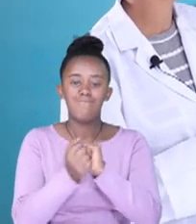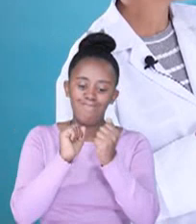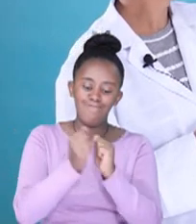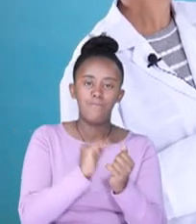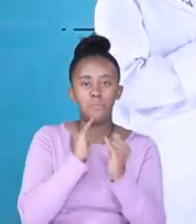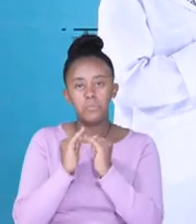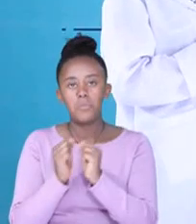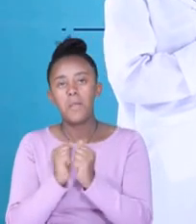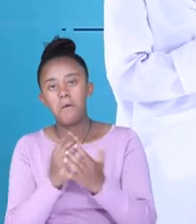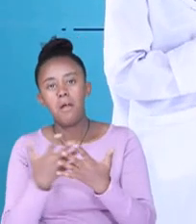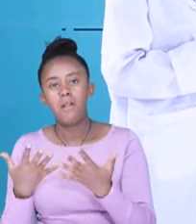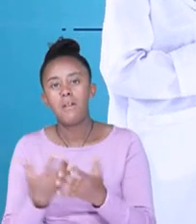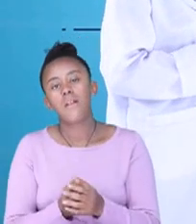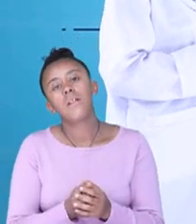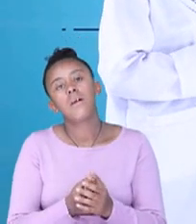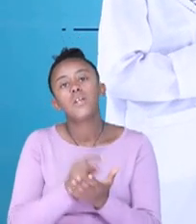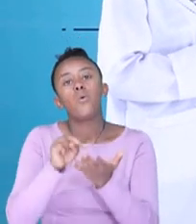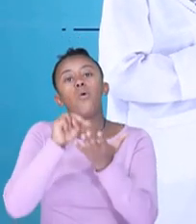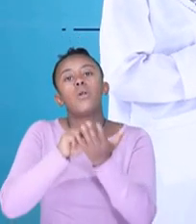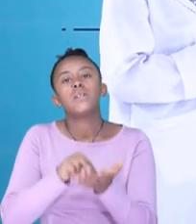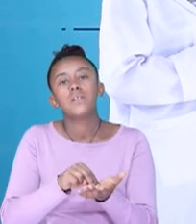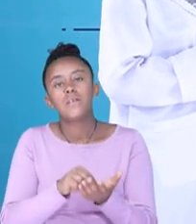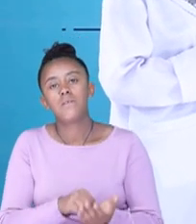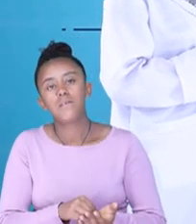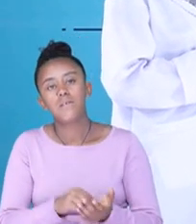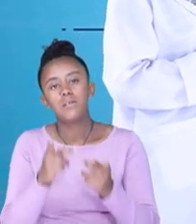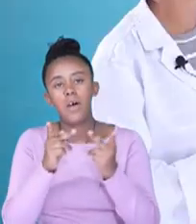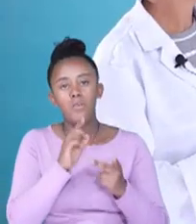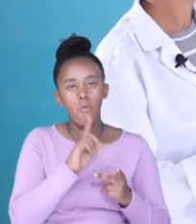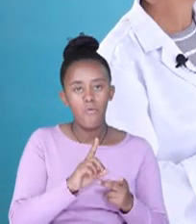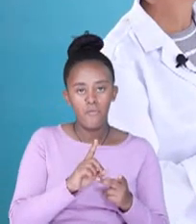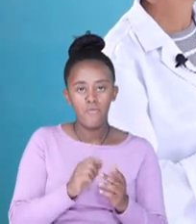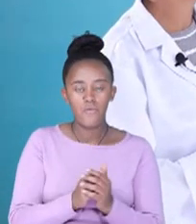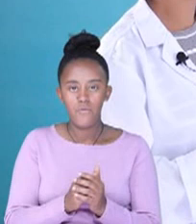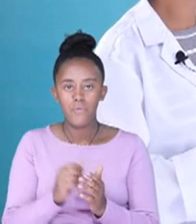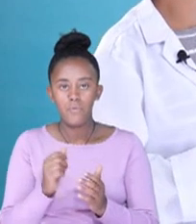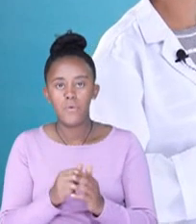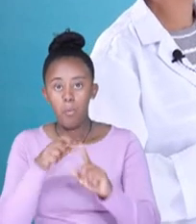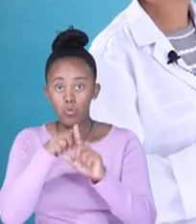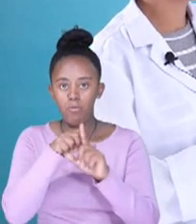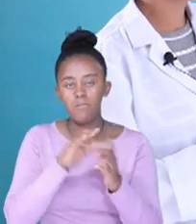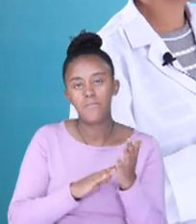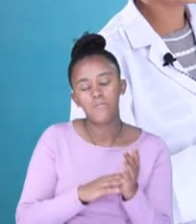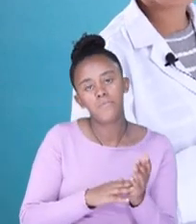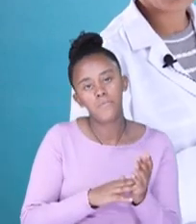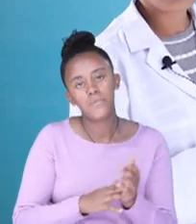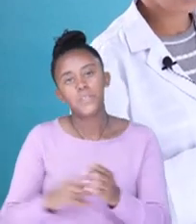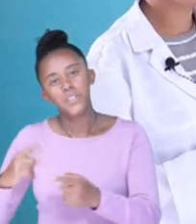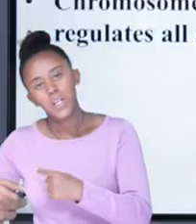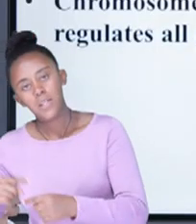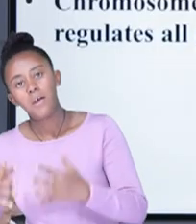of material. The nucleus are site of ribosome synthesis, and the chromosome contain